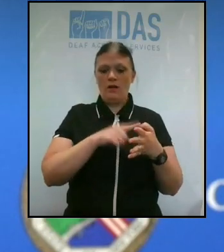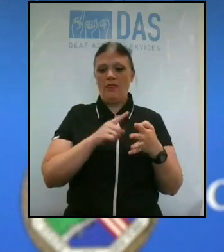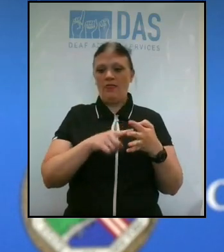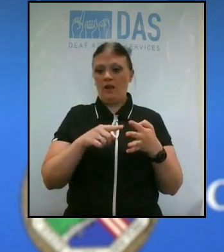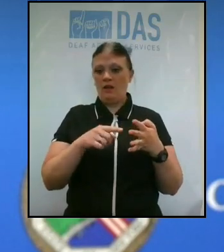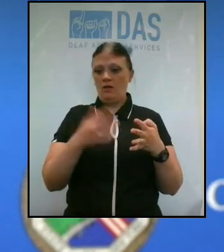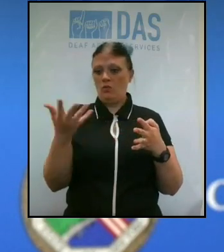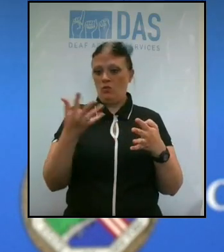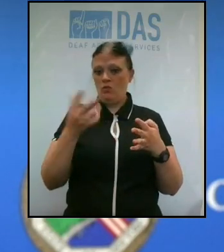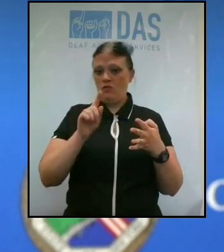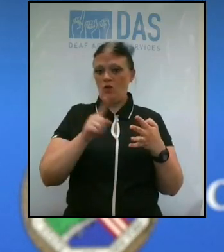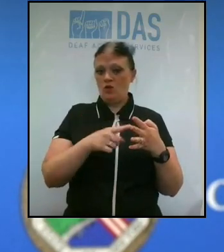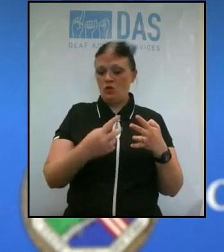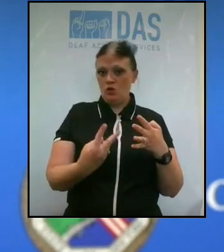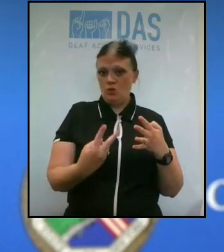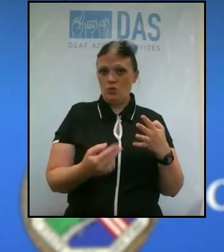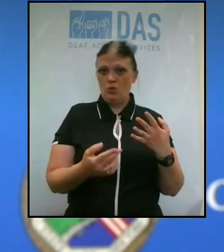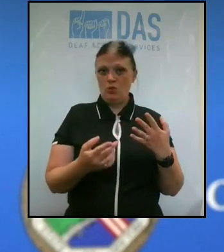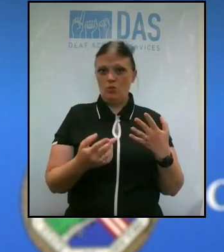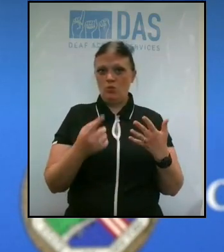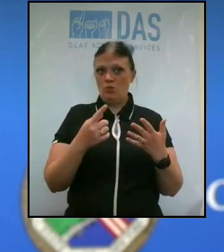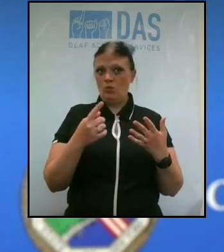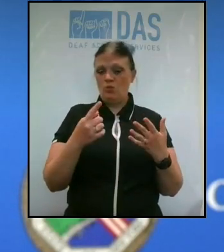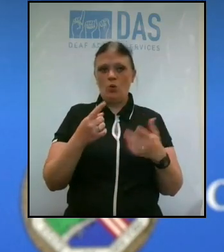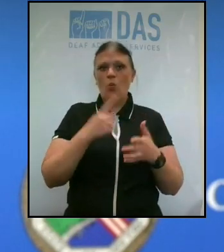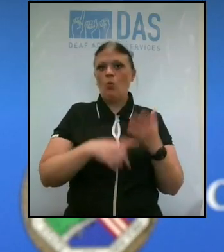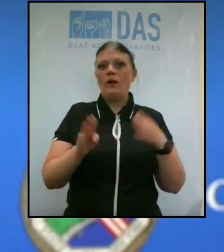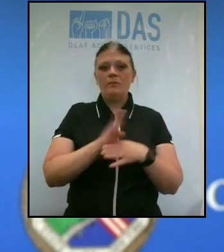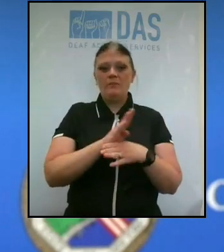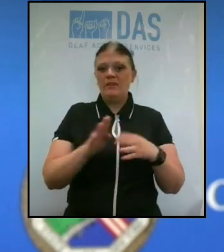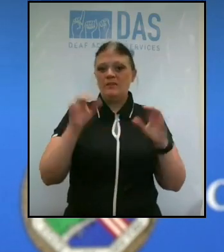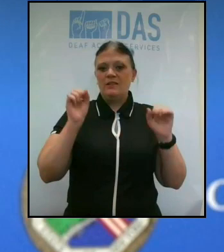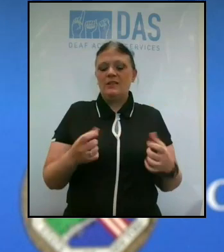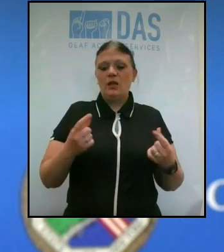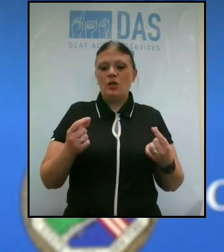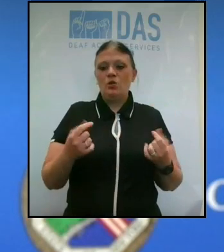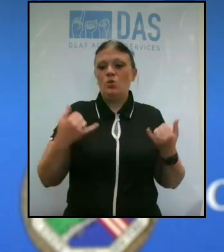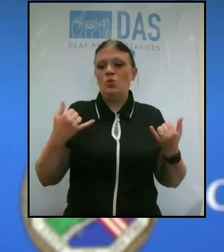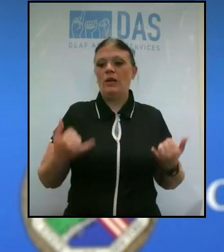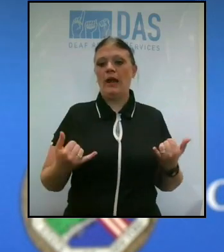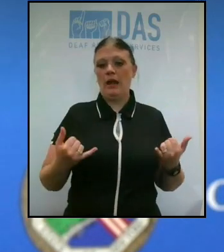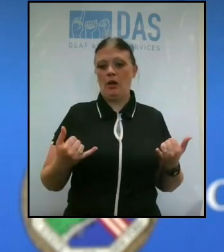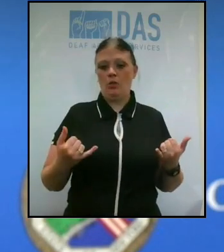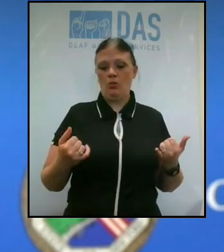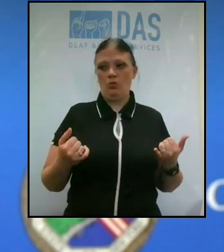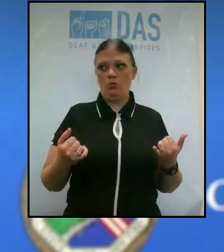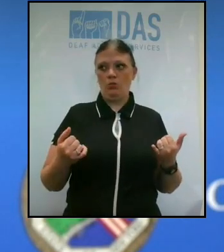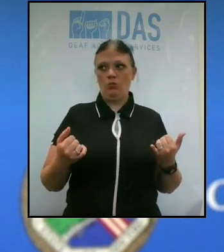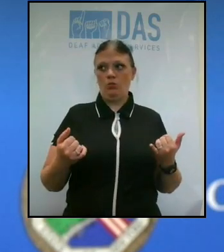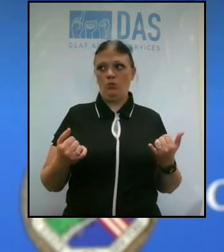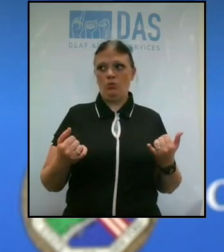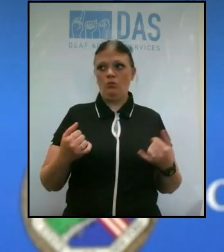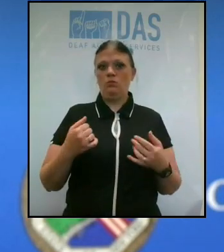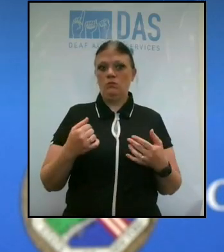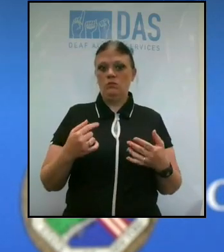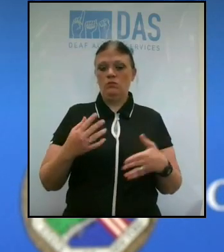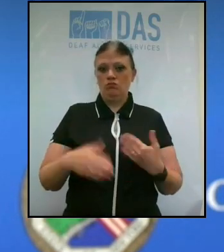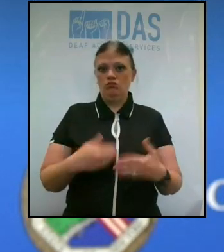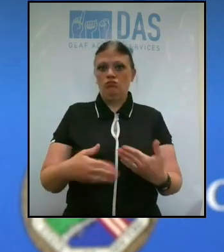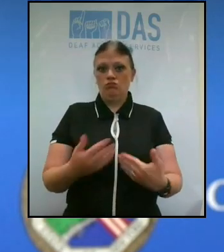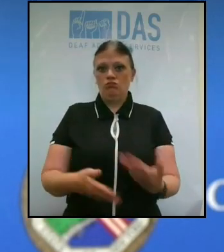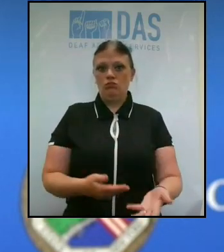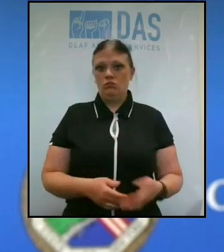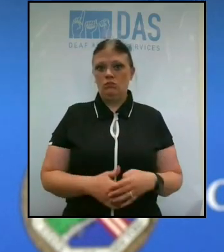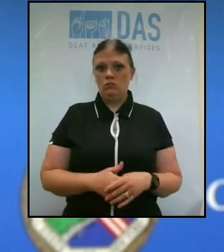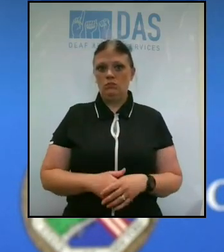if you have any thoughts on what businesses can be doing at this point in terms as their things get moving in that